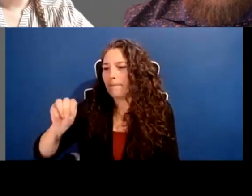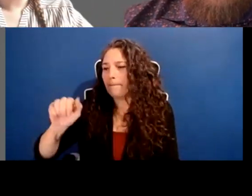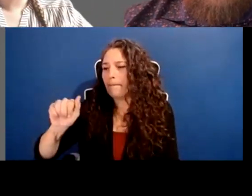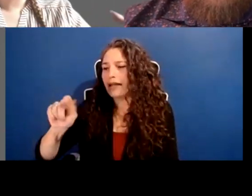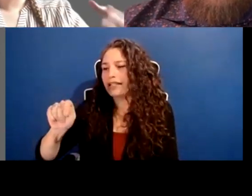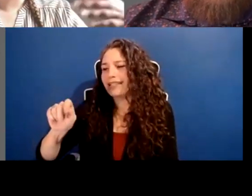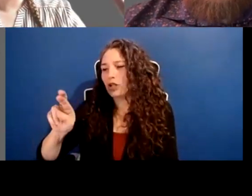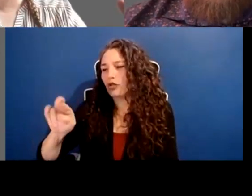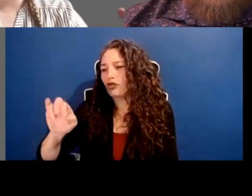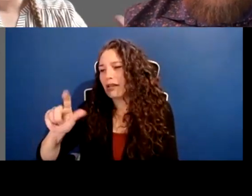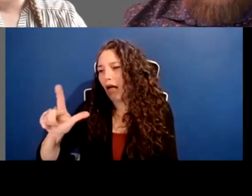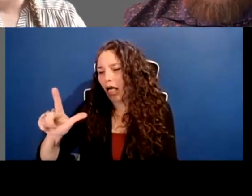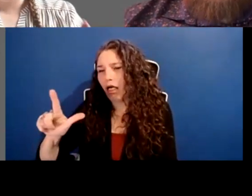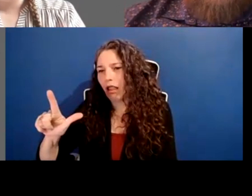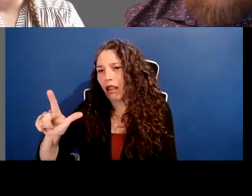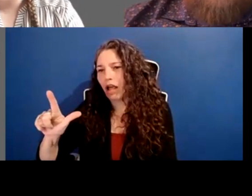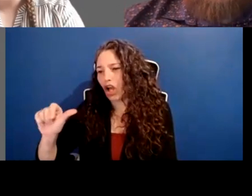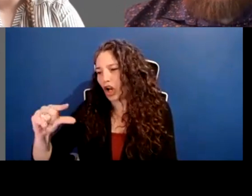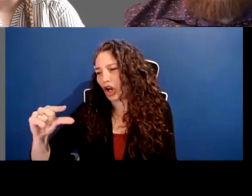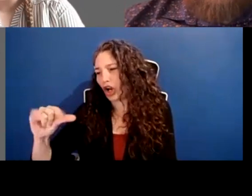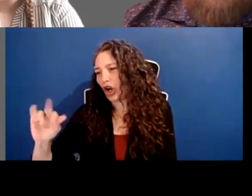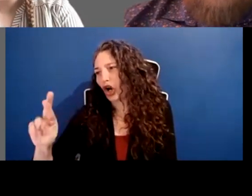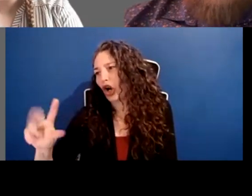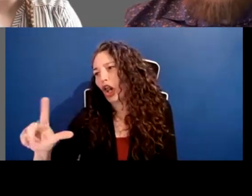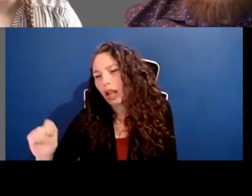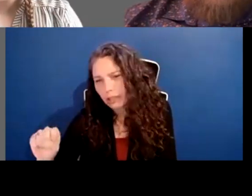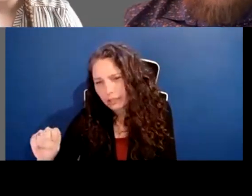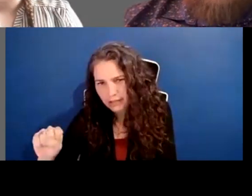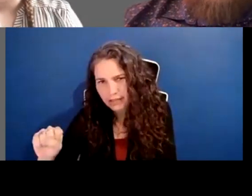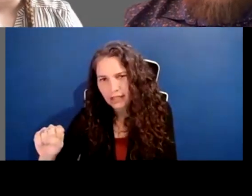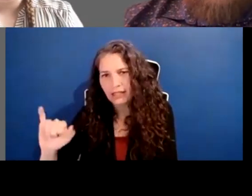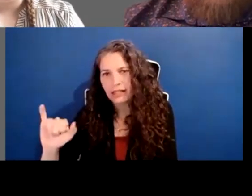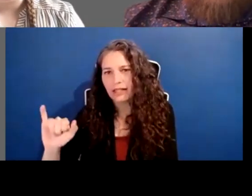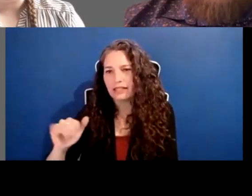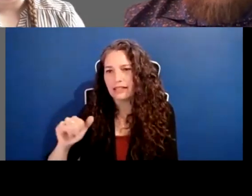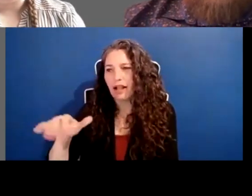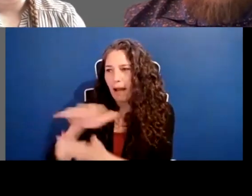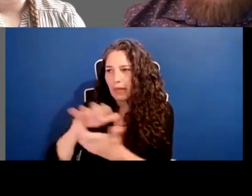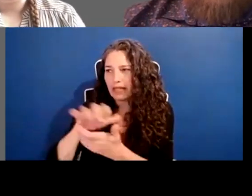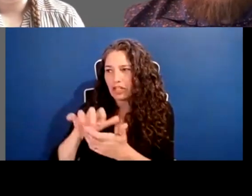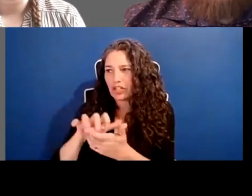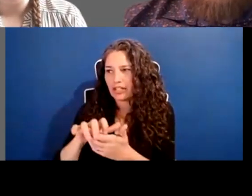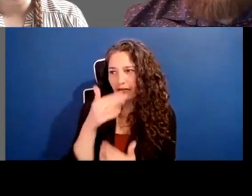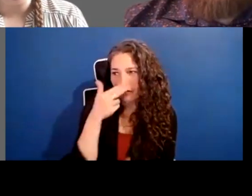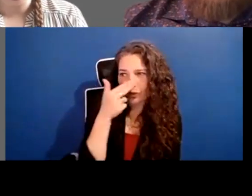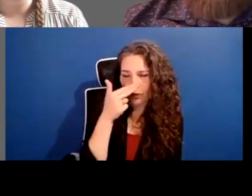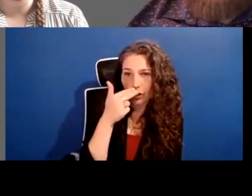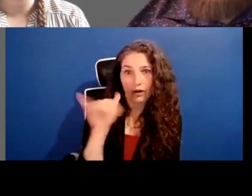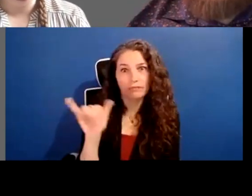integrates humor with a serious topic very well. But I'm sure there are many others out there.